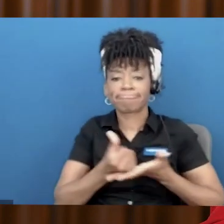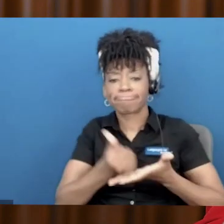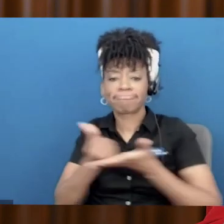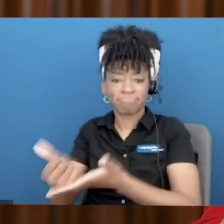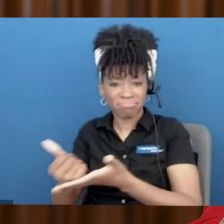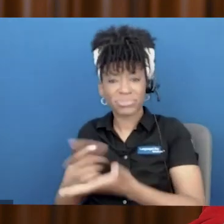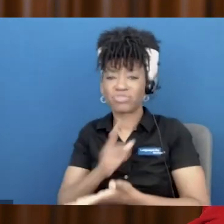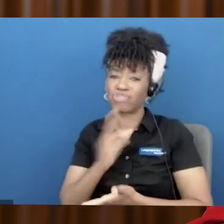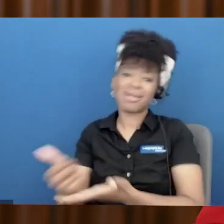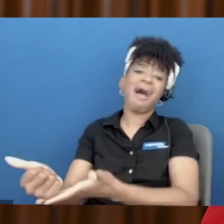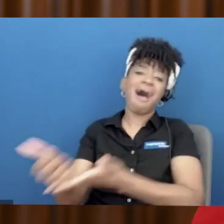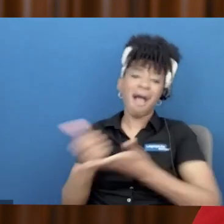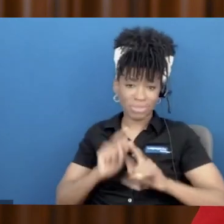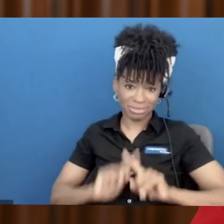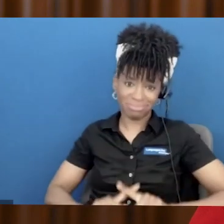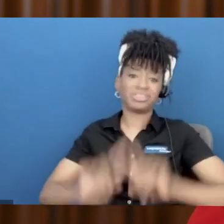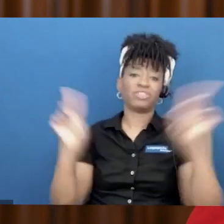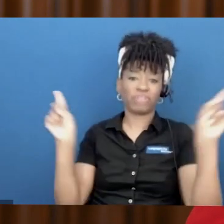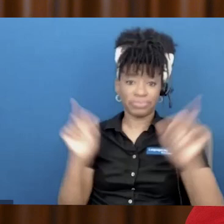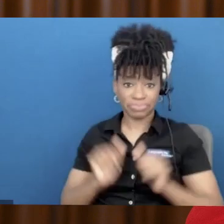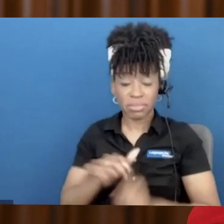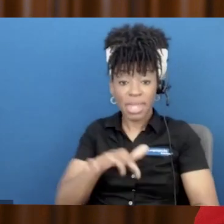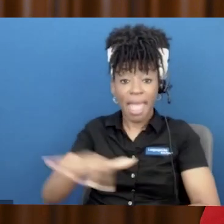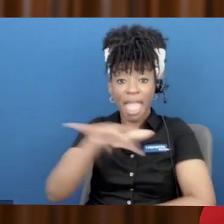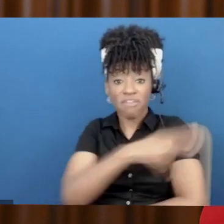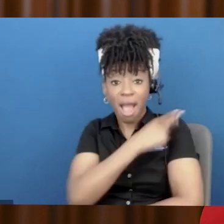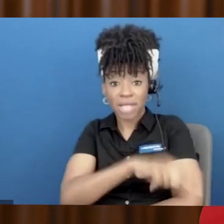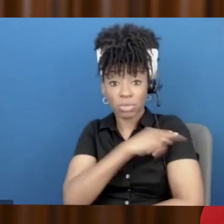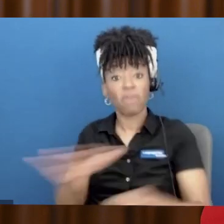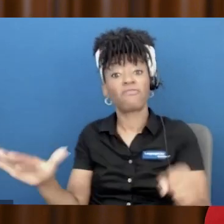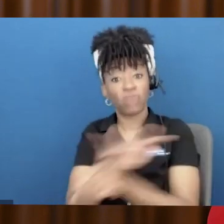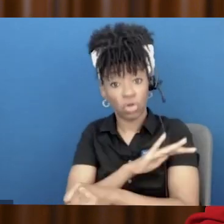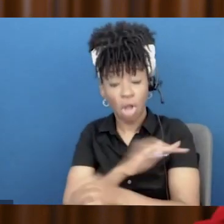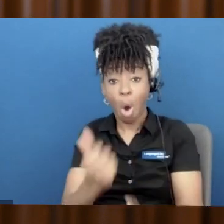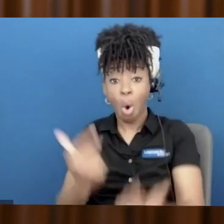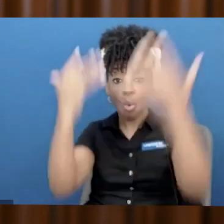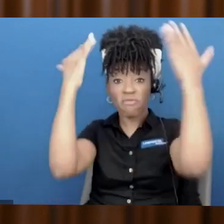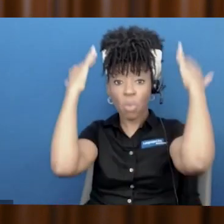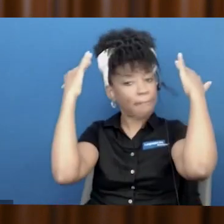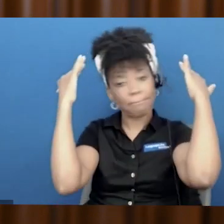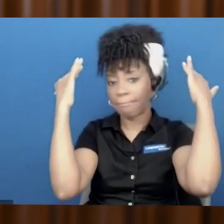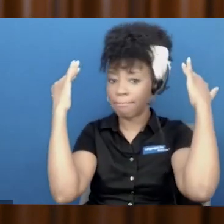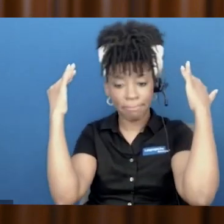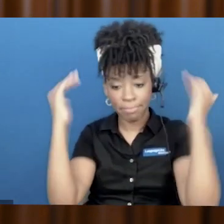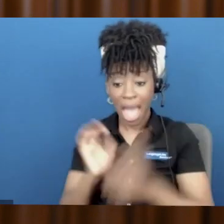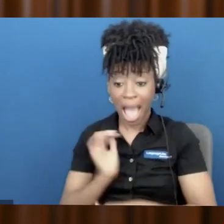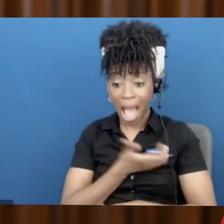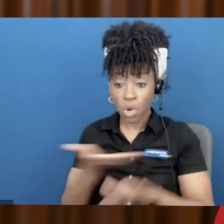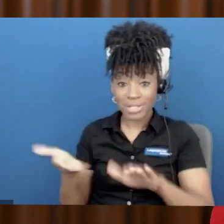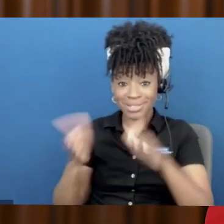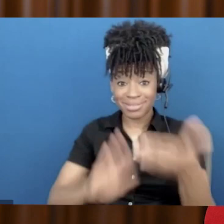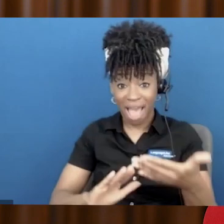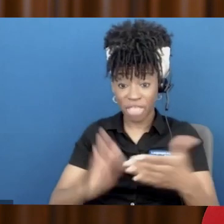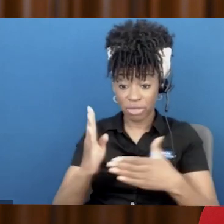are full, but have not been overwhelmed. Our death rate in Dane County is half that of the state. And